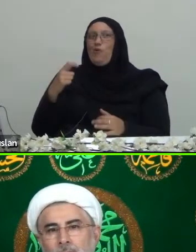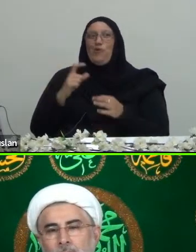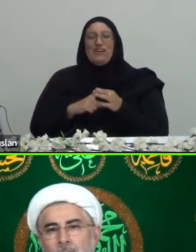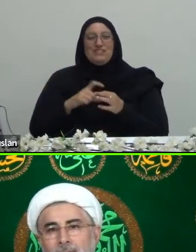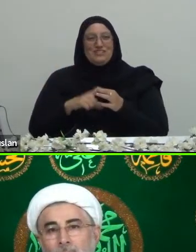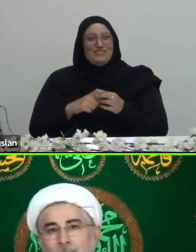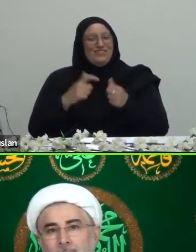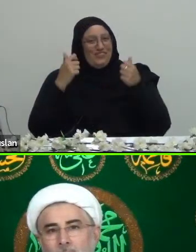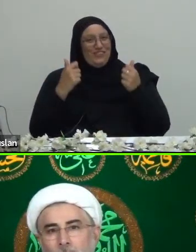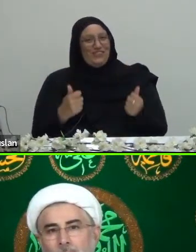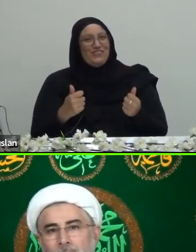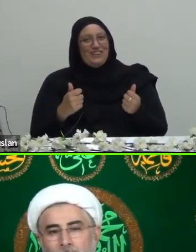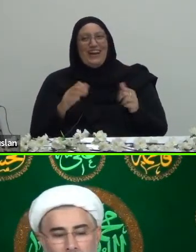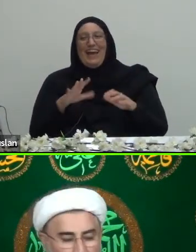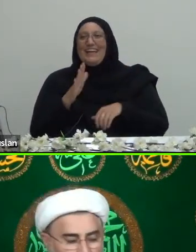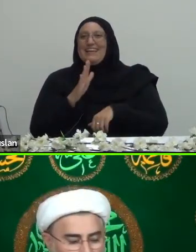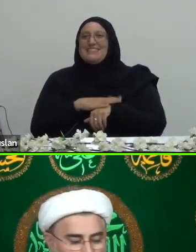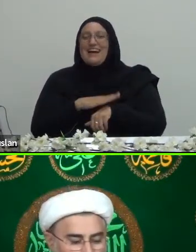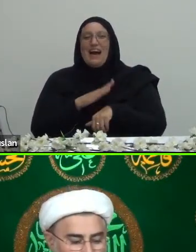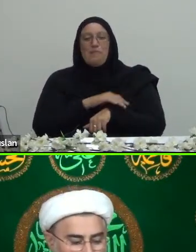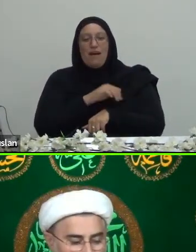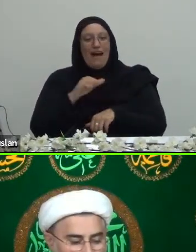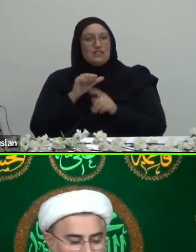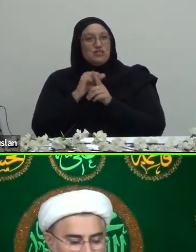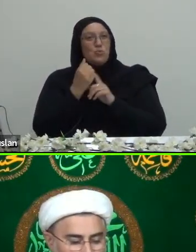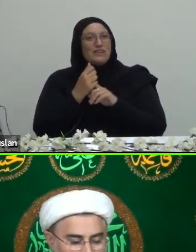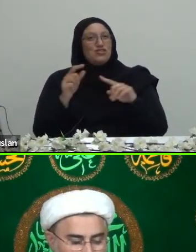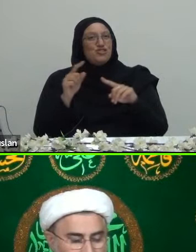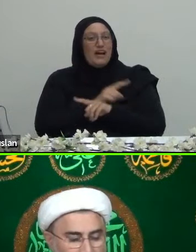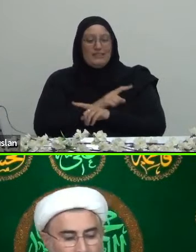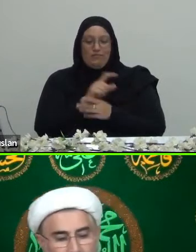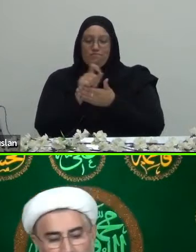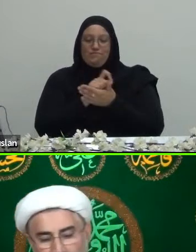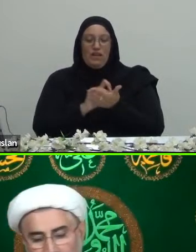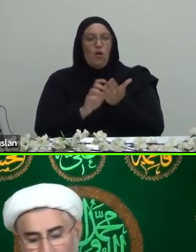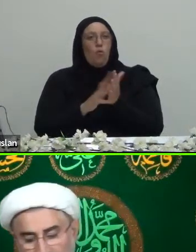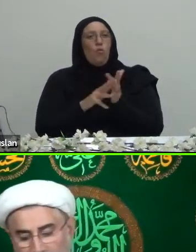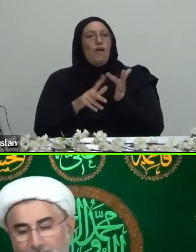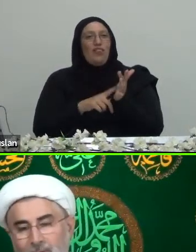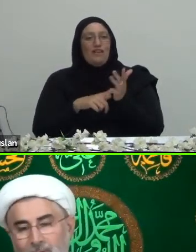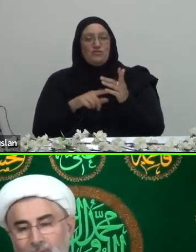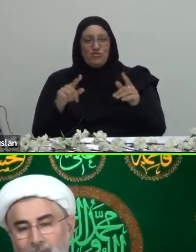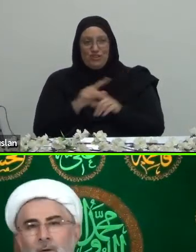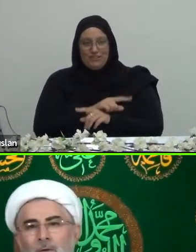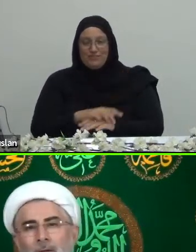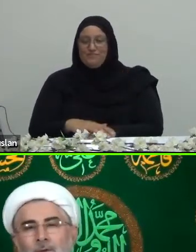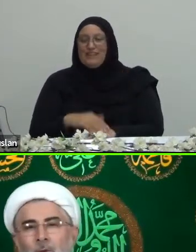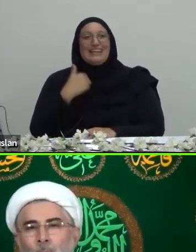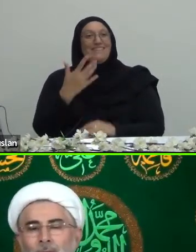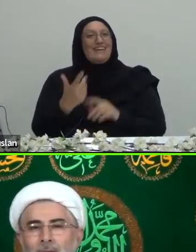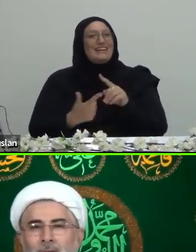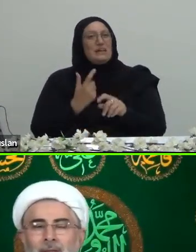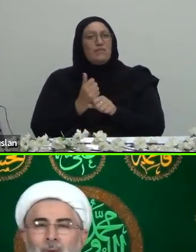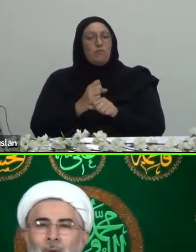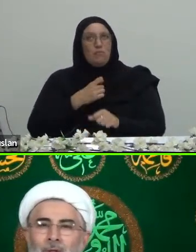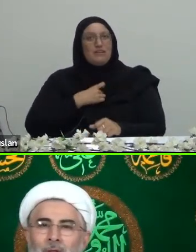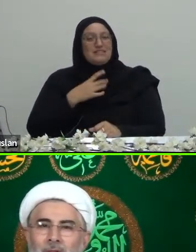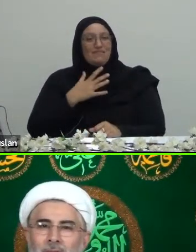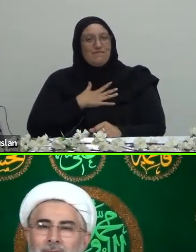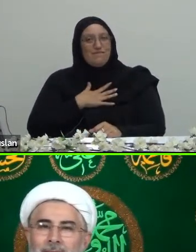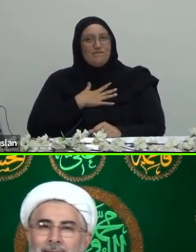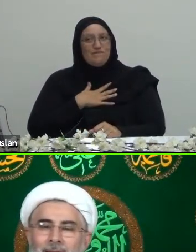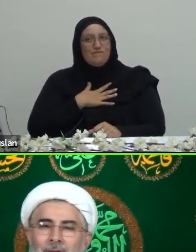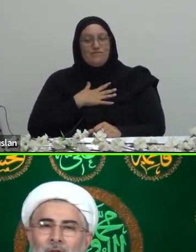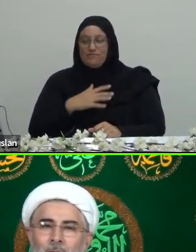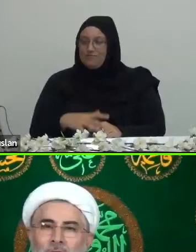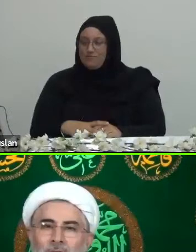to renew and update your will. I give you an example, and just maybe from myself. Write your will. The Rawayat